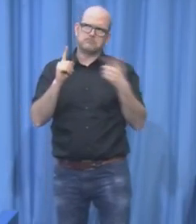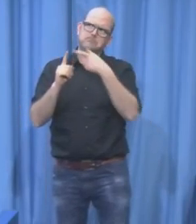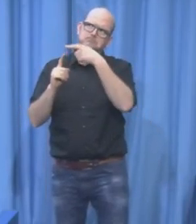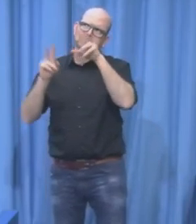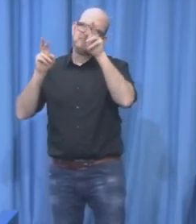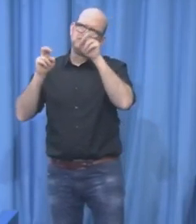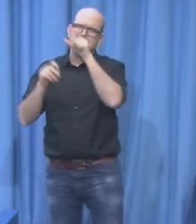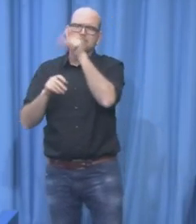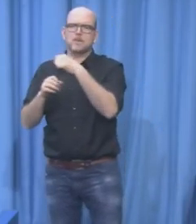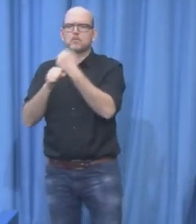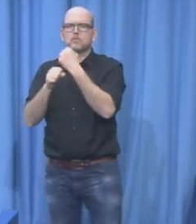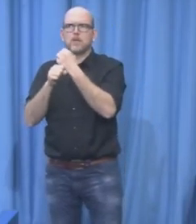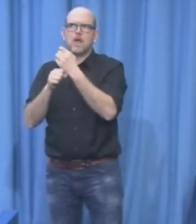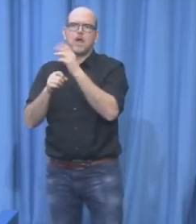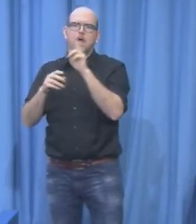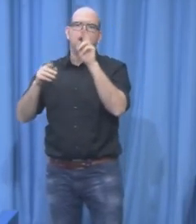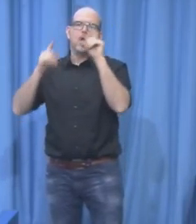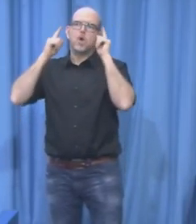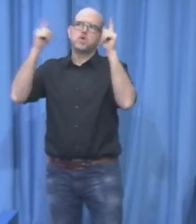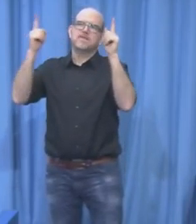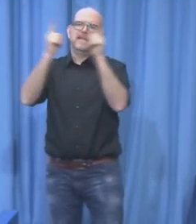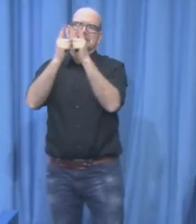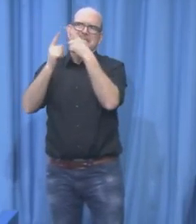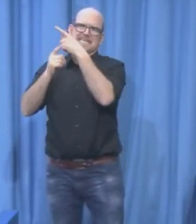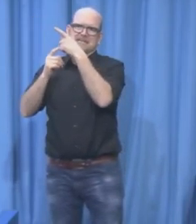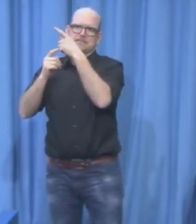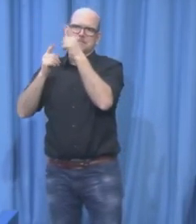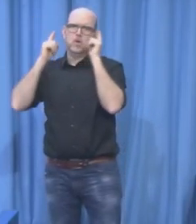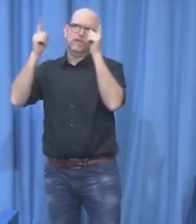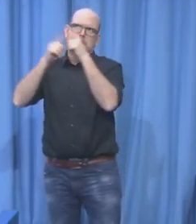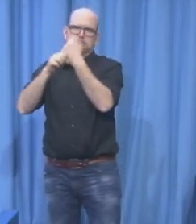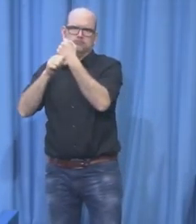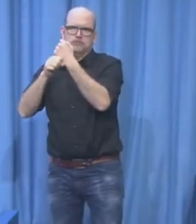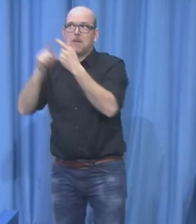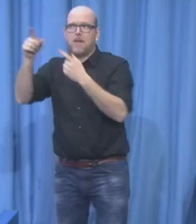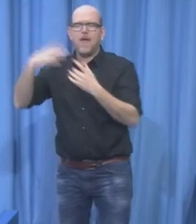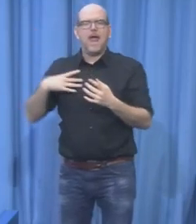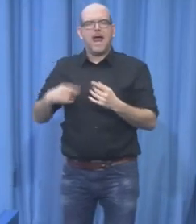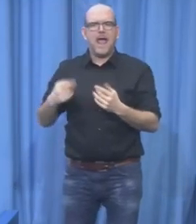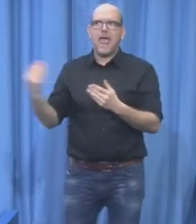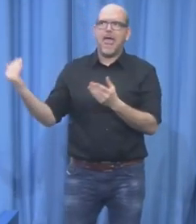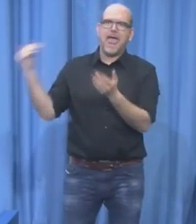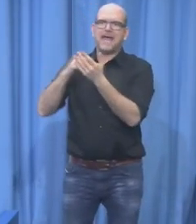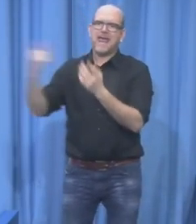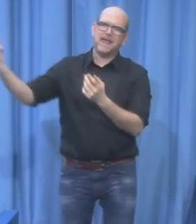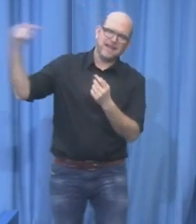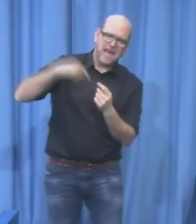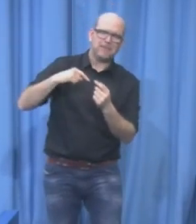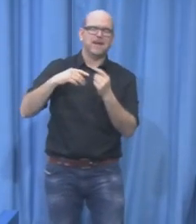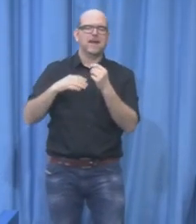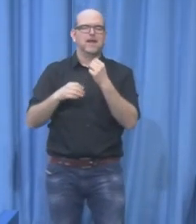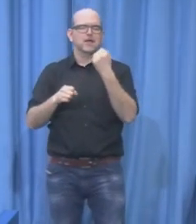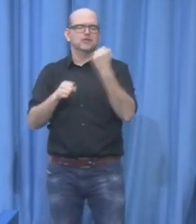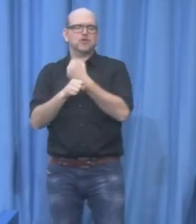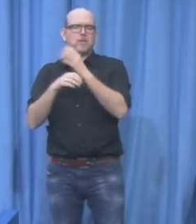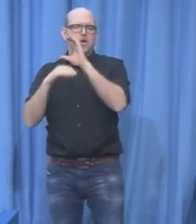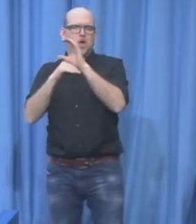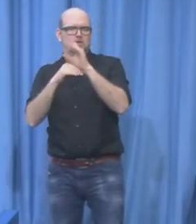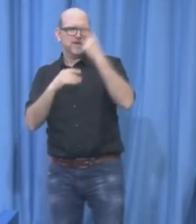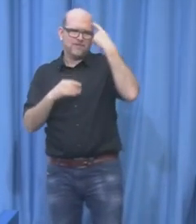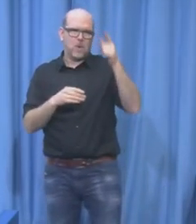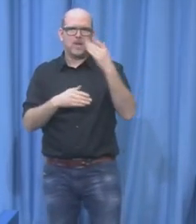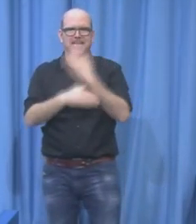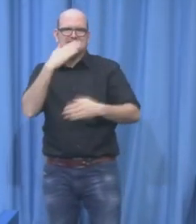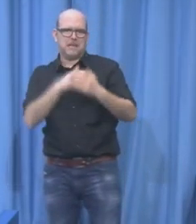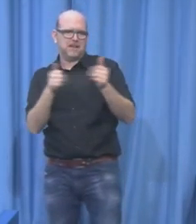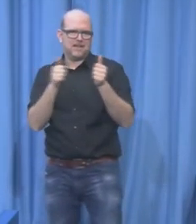become employers in our community and advocates for students with a disability. So somebody who's been a job coach in our program for 3, 4, 5 years while